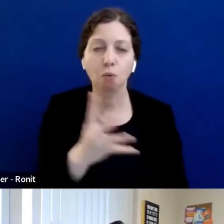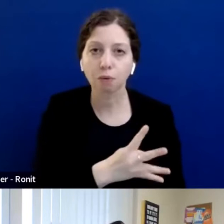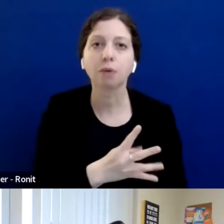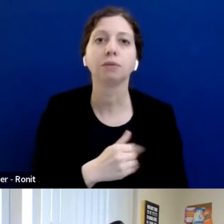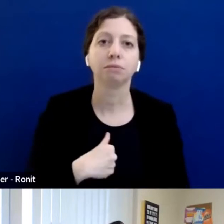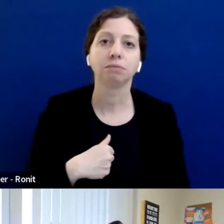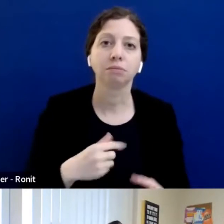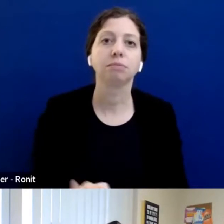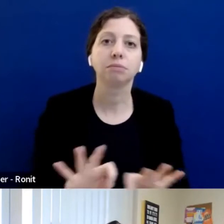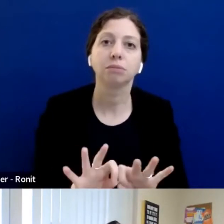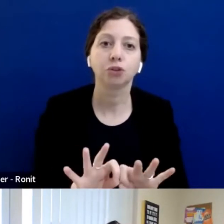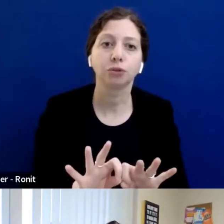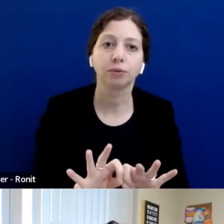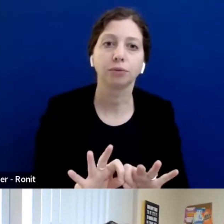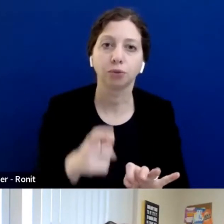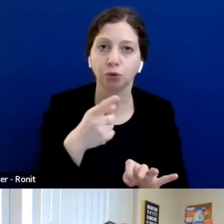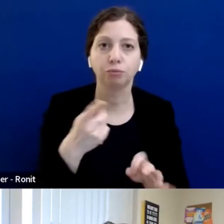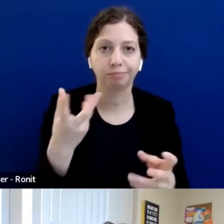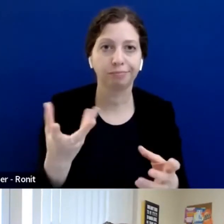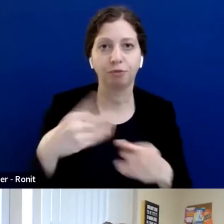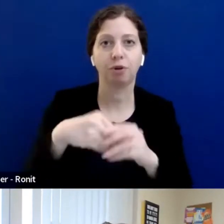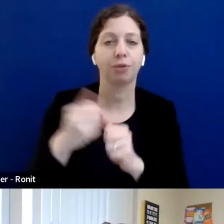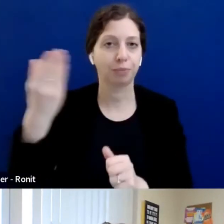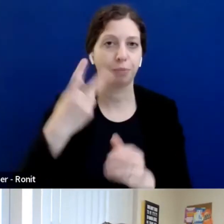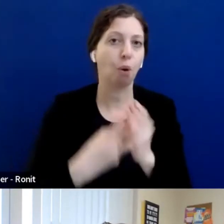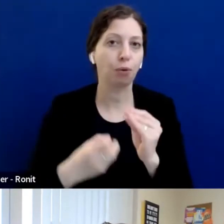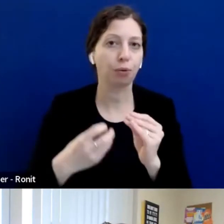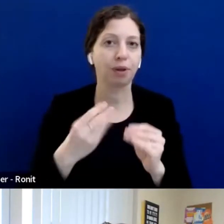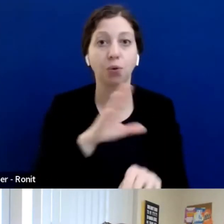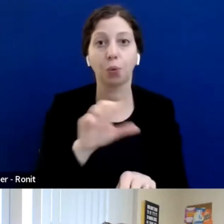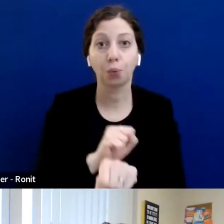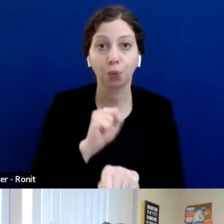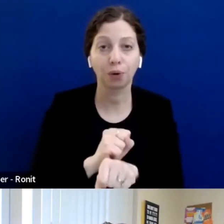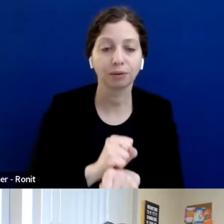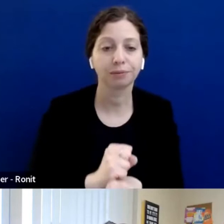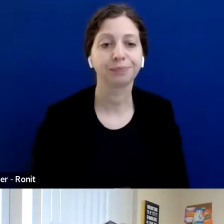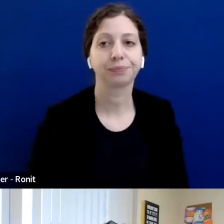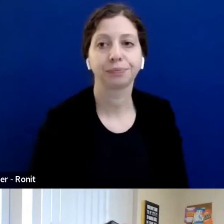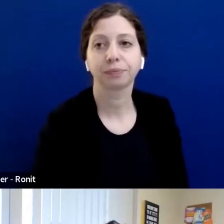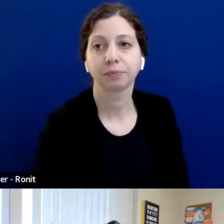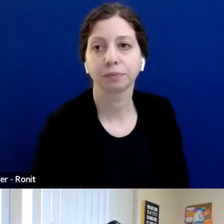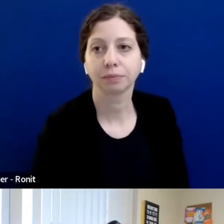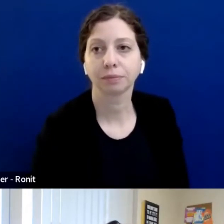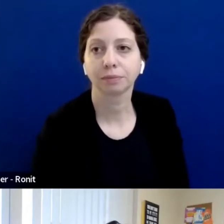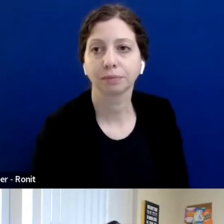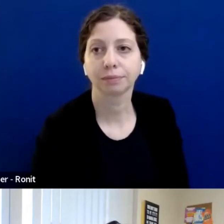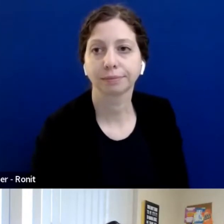it's important to have you at presentations like this, both of you, and the work you've done. I am not seeing much for questions. There's